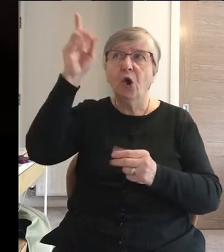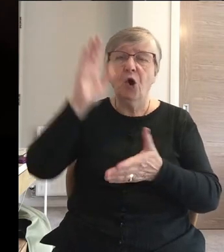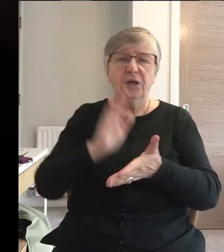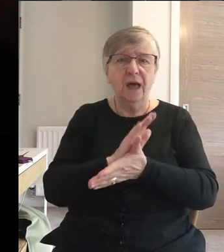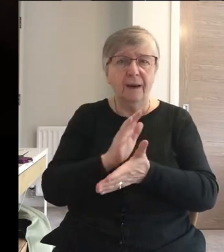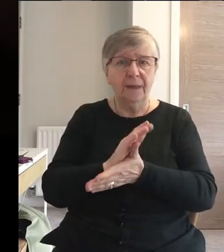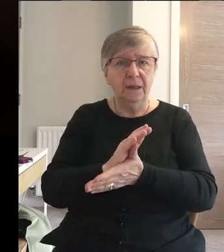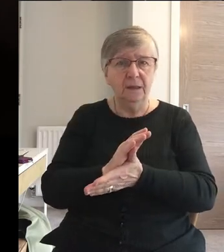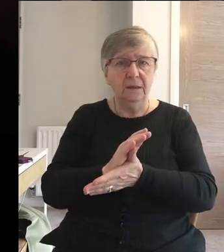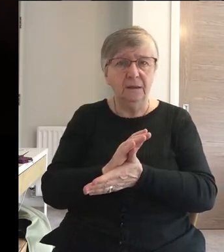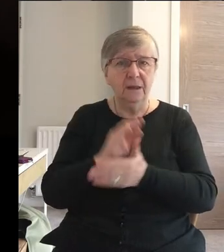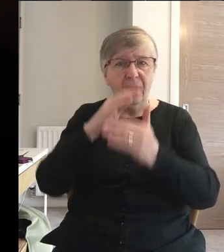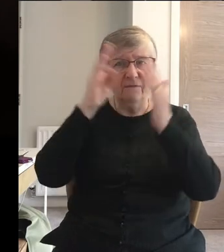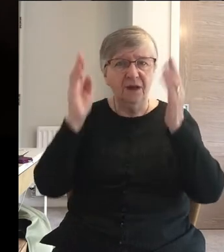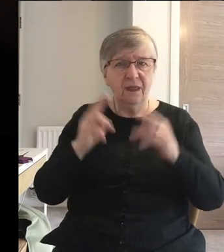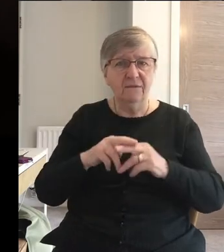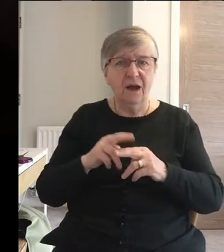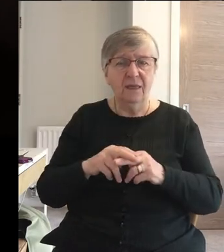Father?